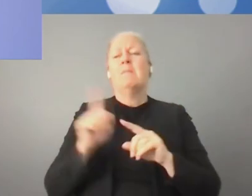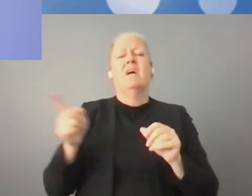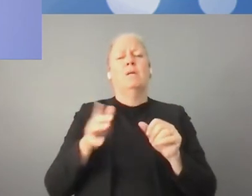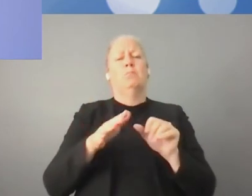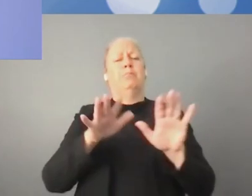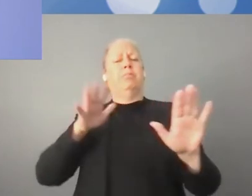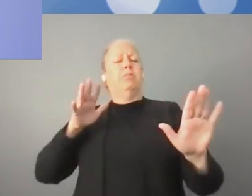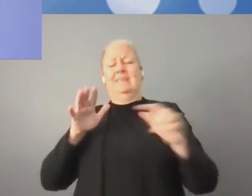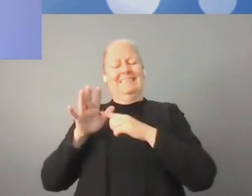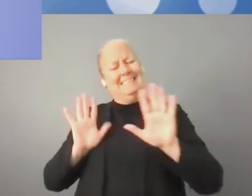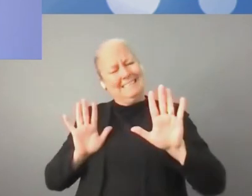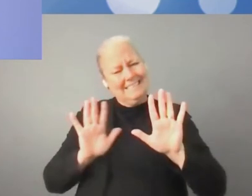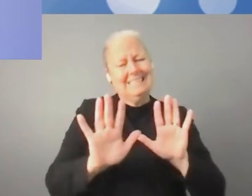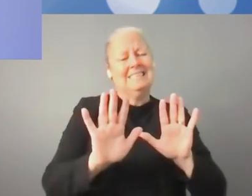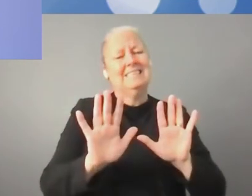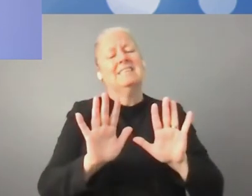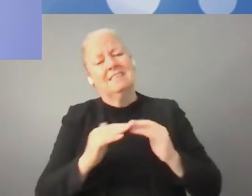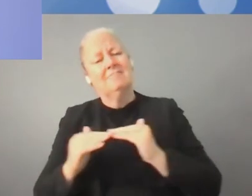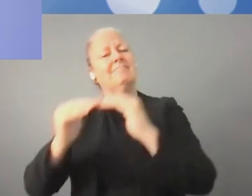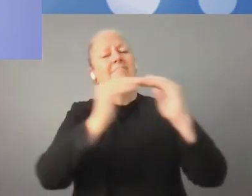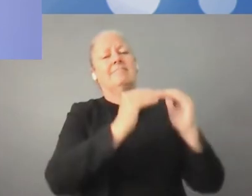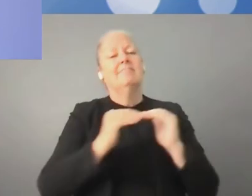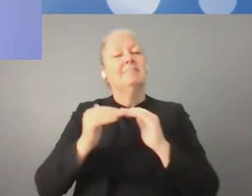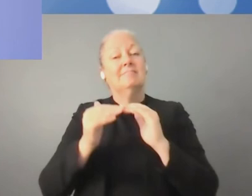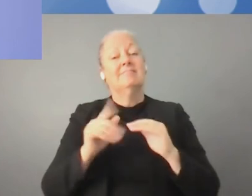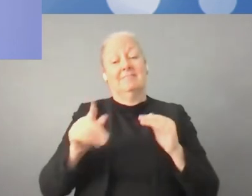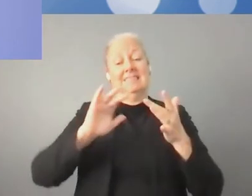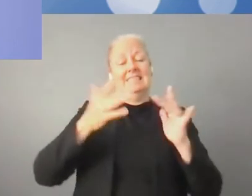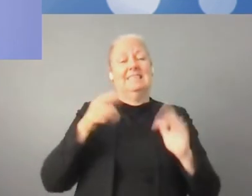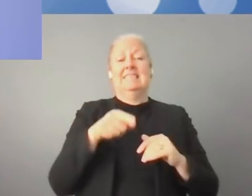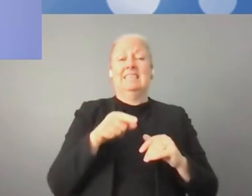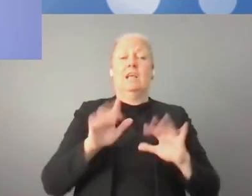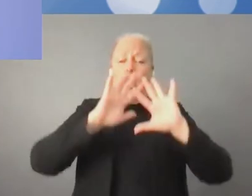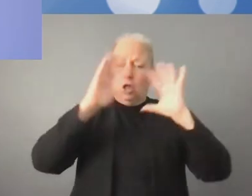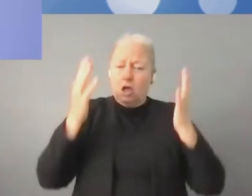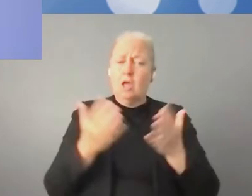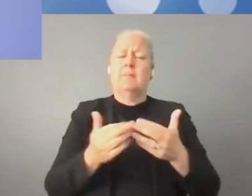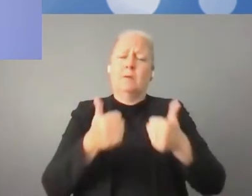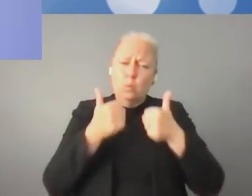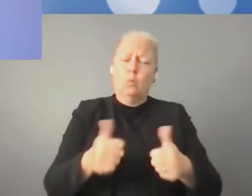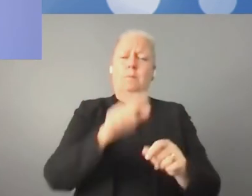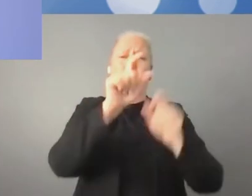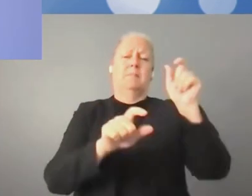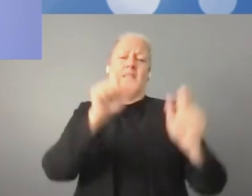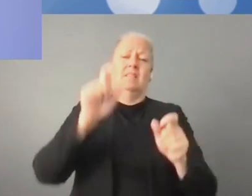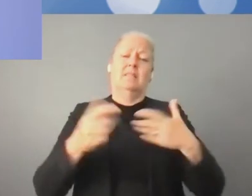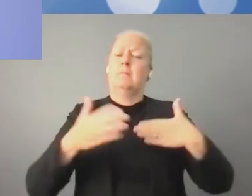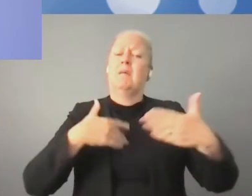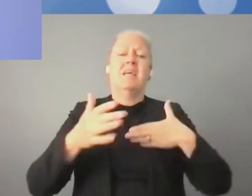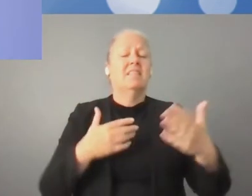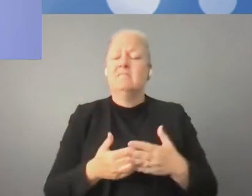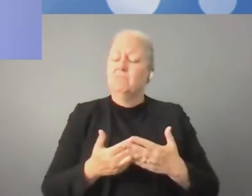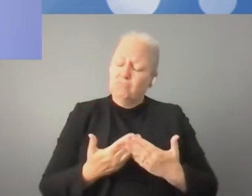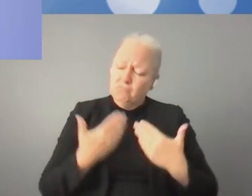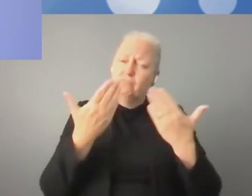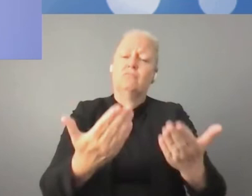fragmentation of the internet because it is a global public good providing people with options as to how